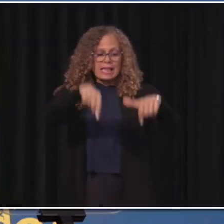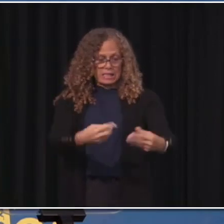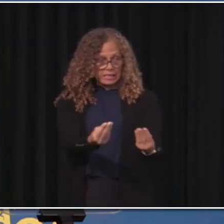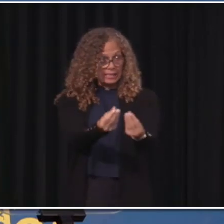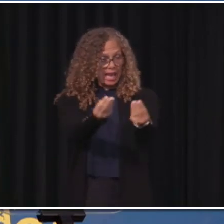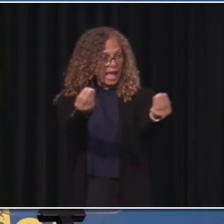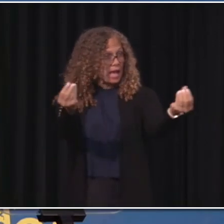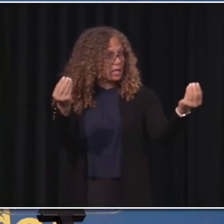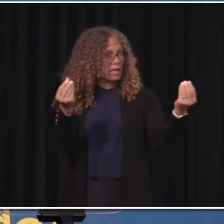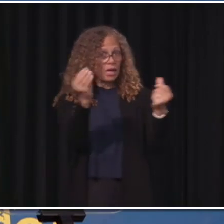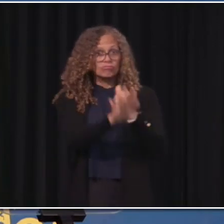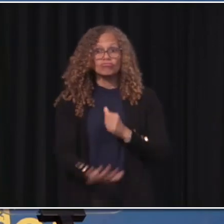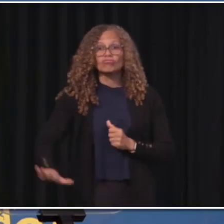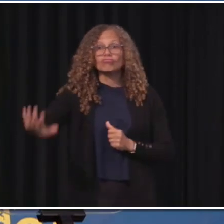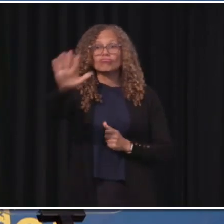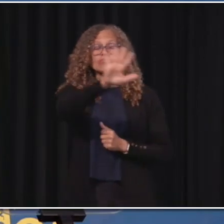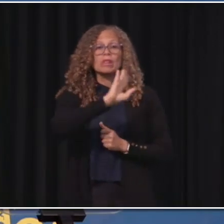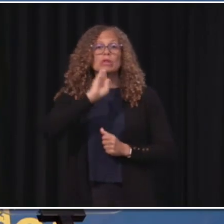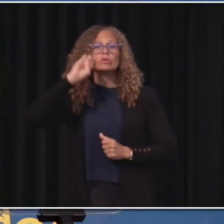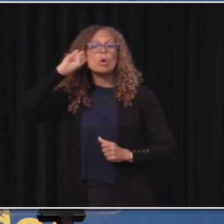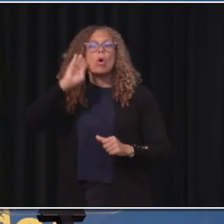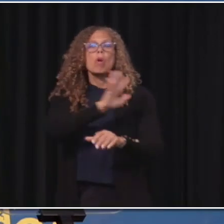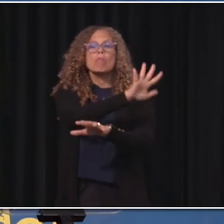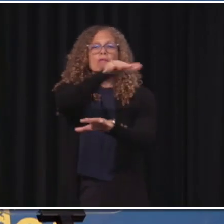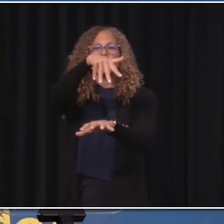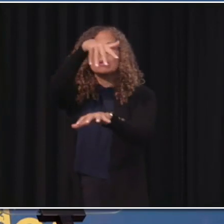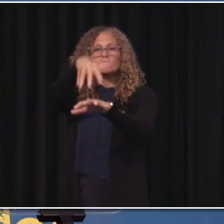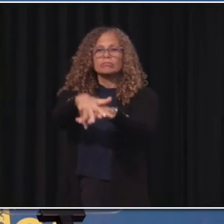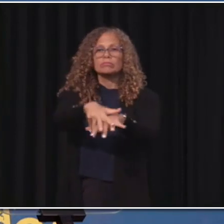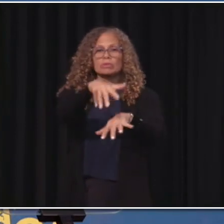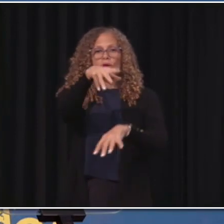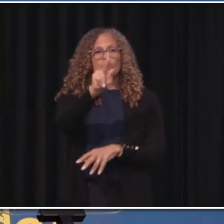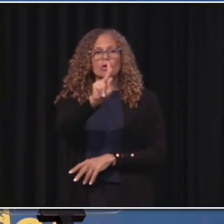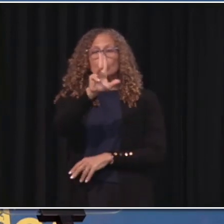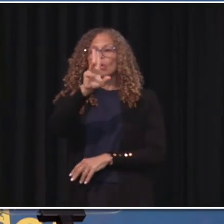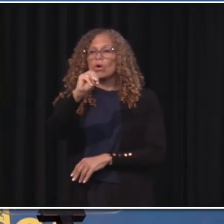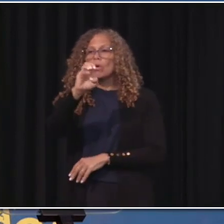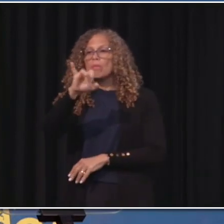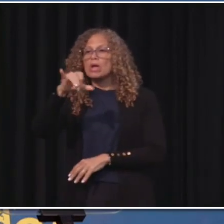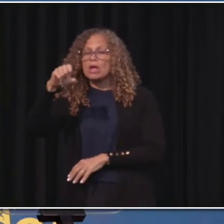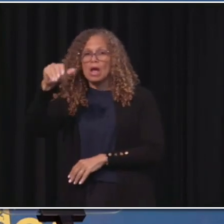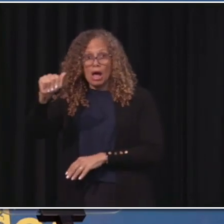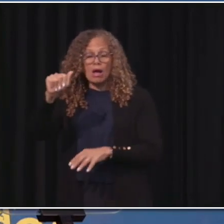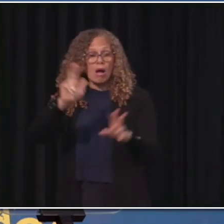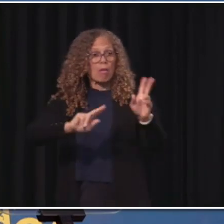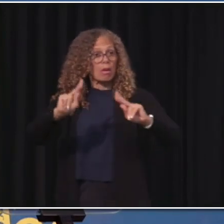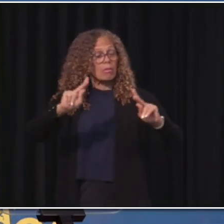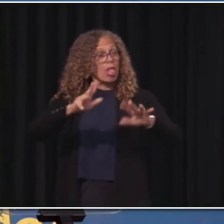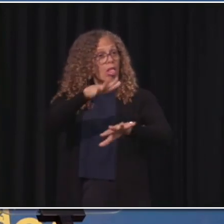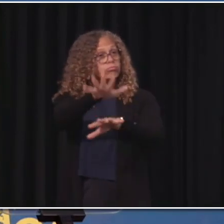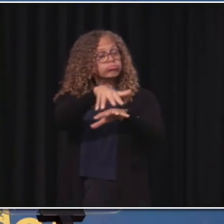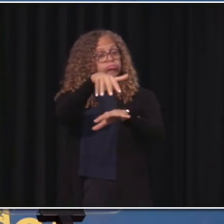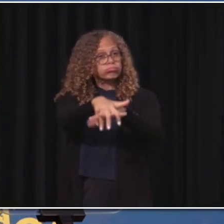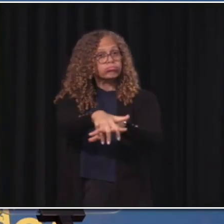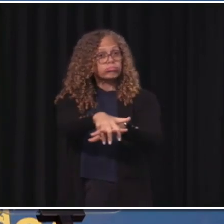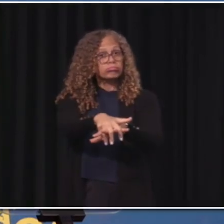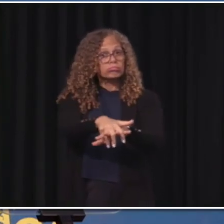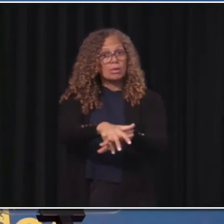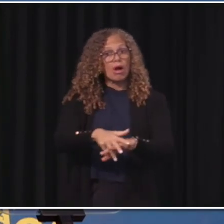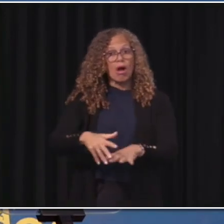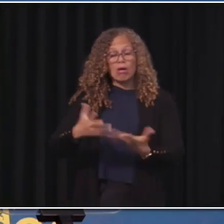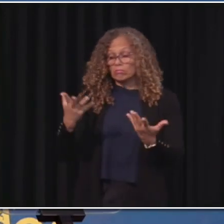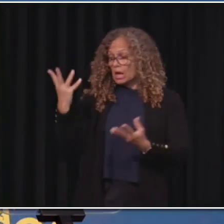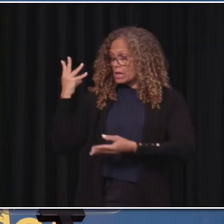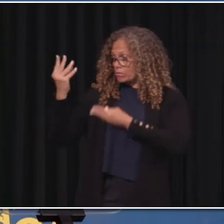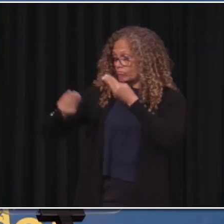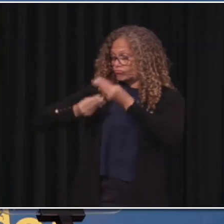standing on is the homelands of the Kumeyaay people. We are taught by our ancestors that our people have been placed here